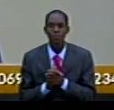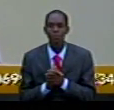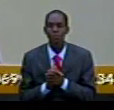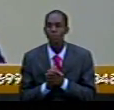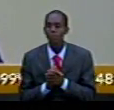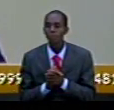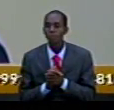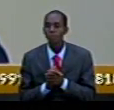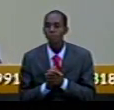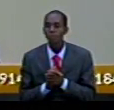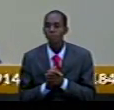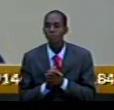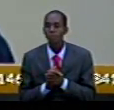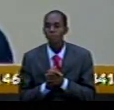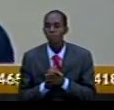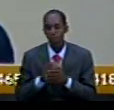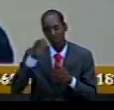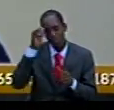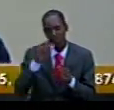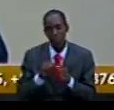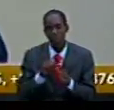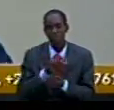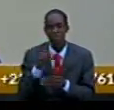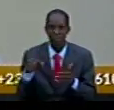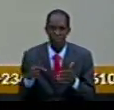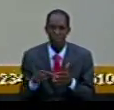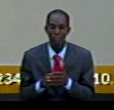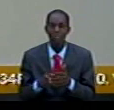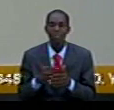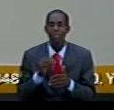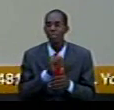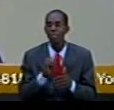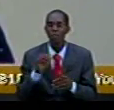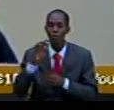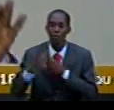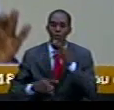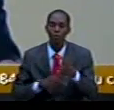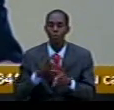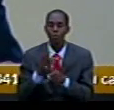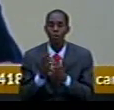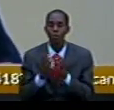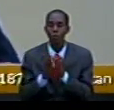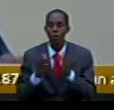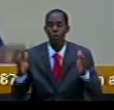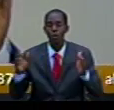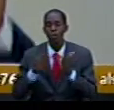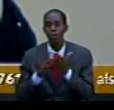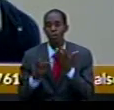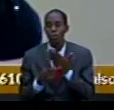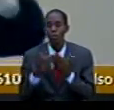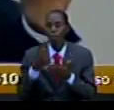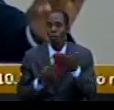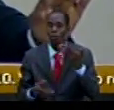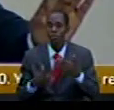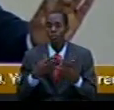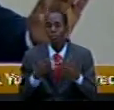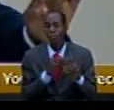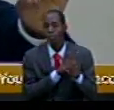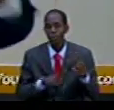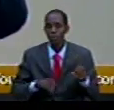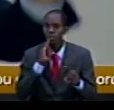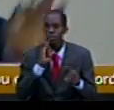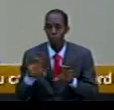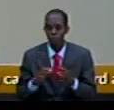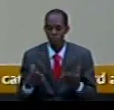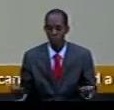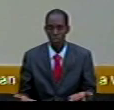Remember, this is a global program. Whatever God is doing here, He's doing much more